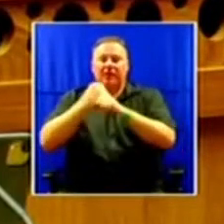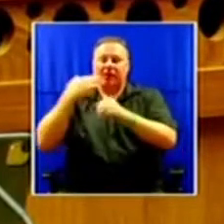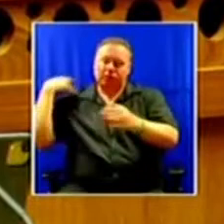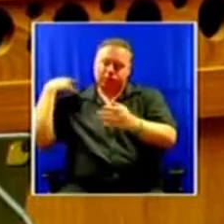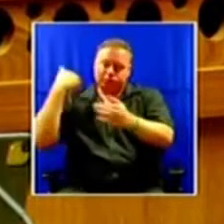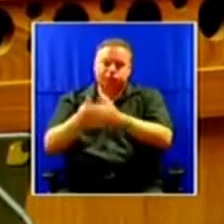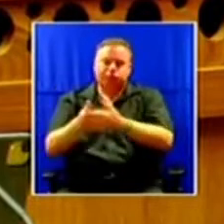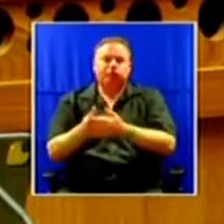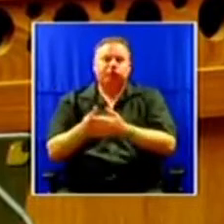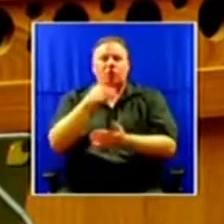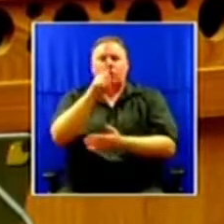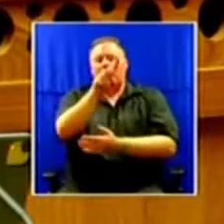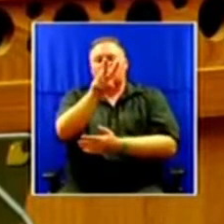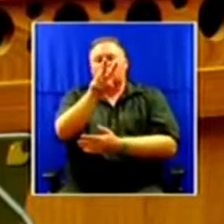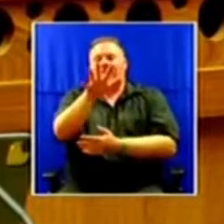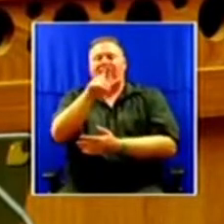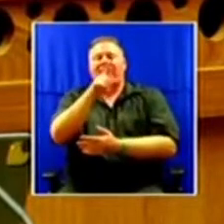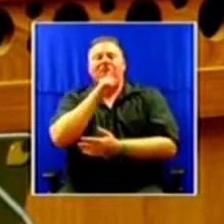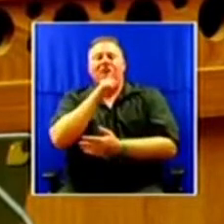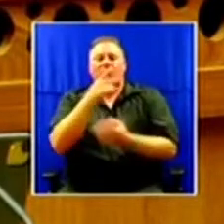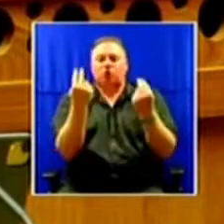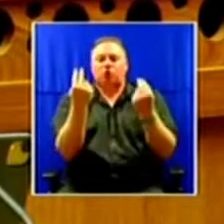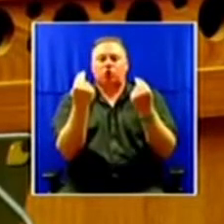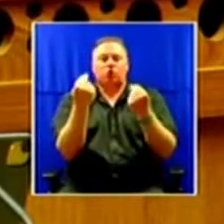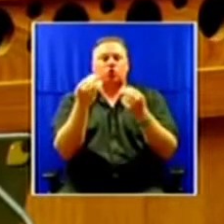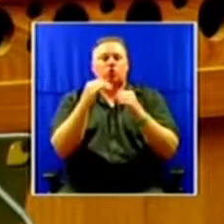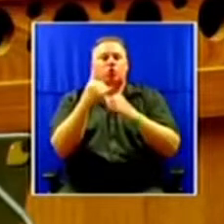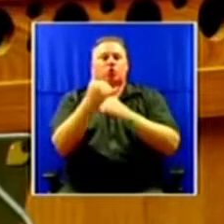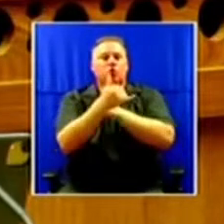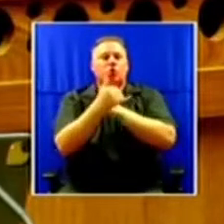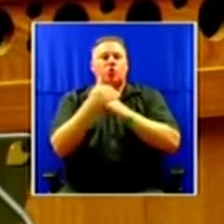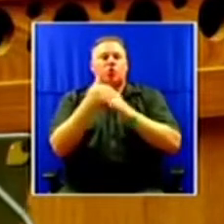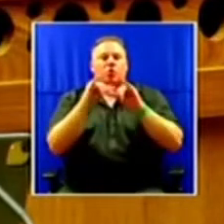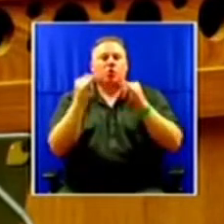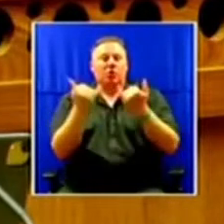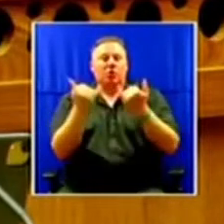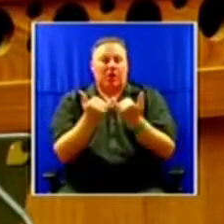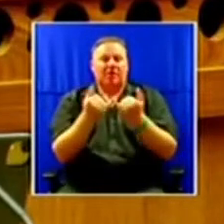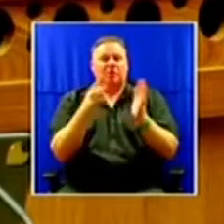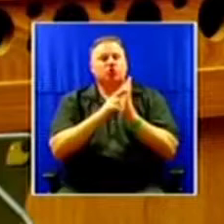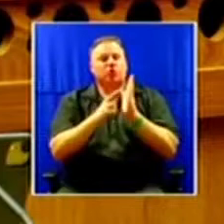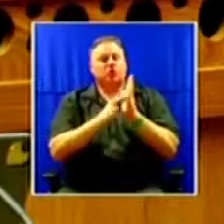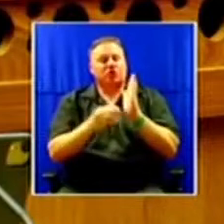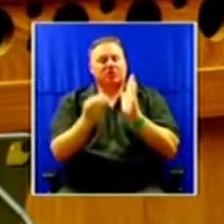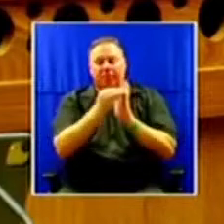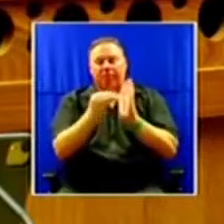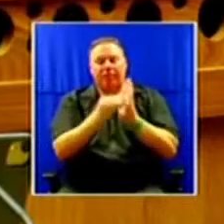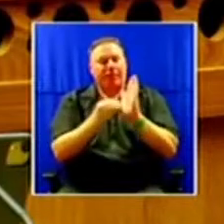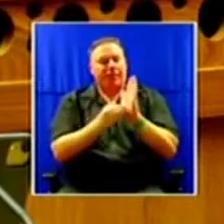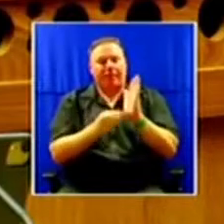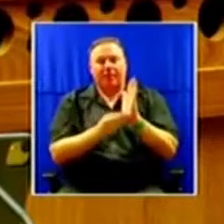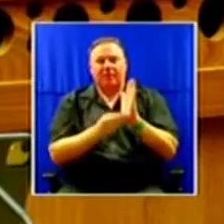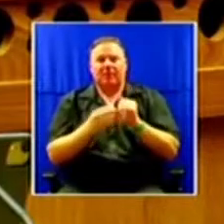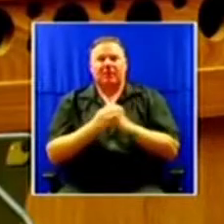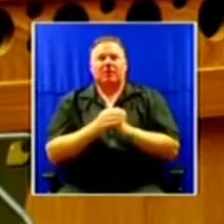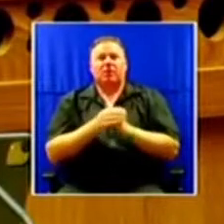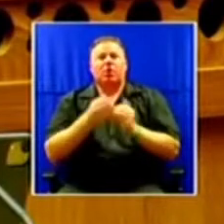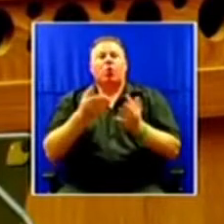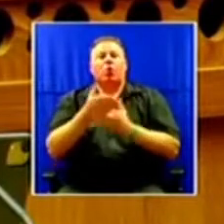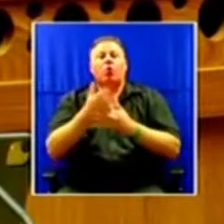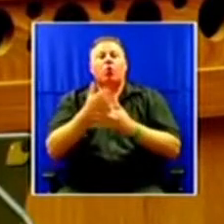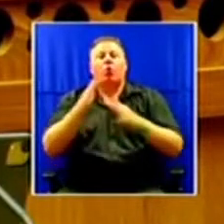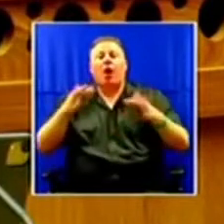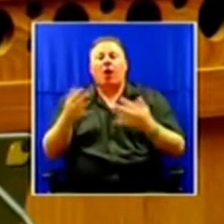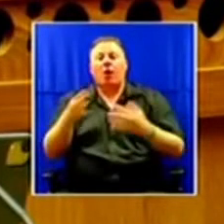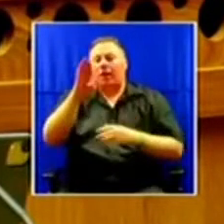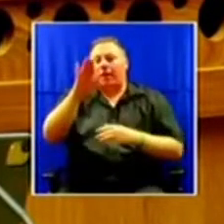125,000 new companies have been registered through the BizPortal platform, completing their